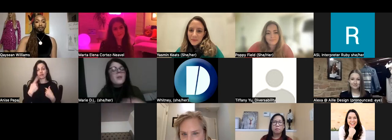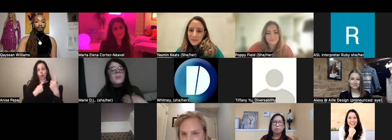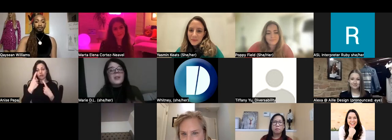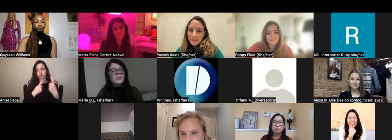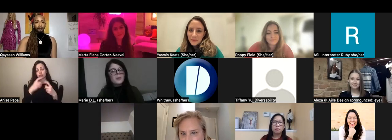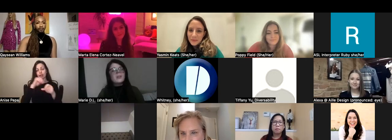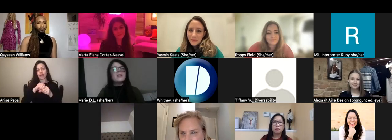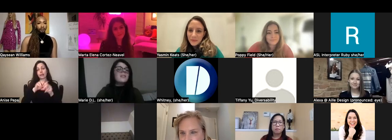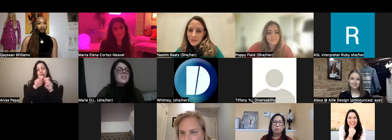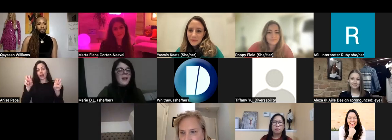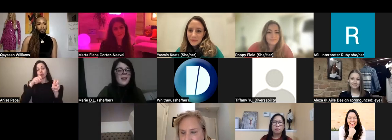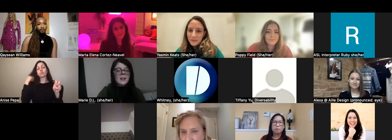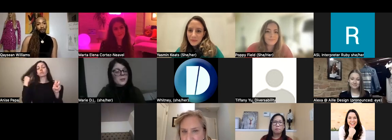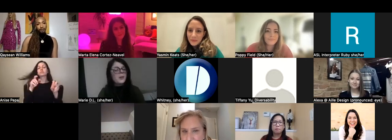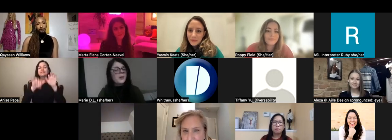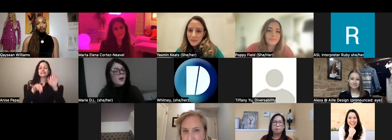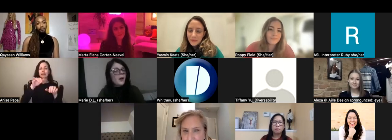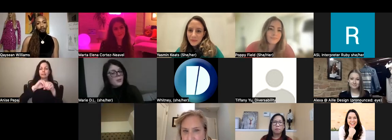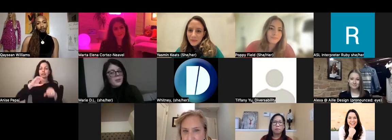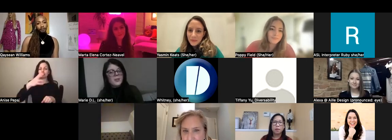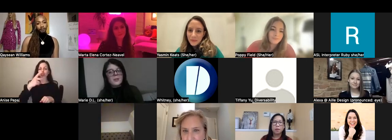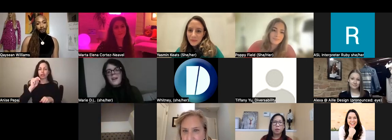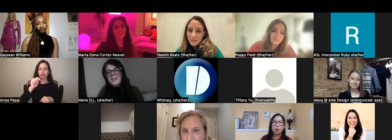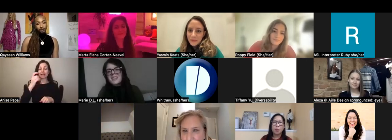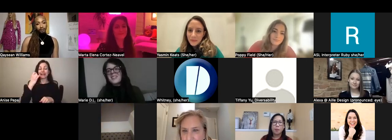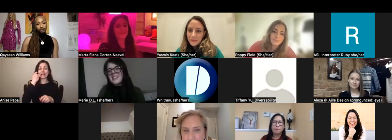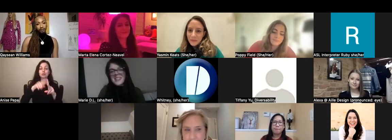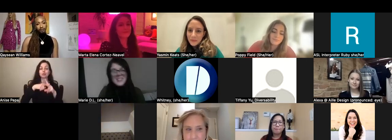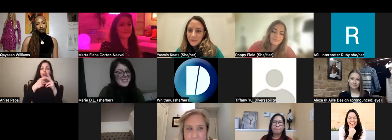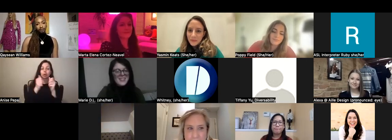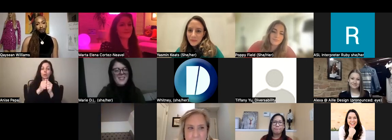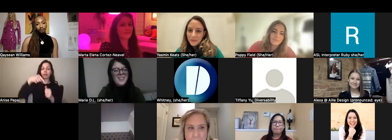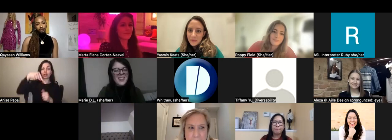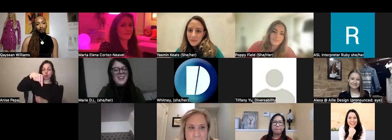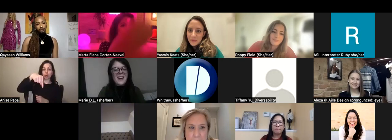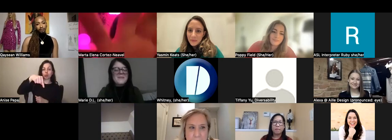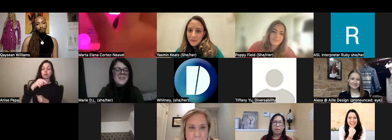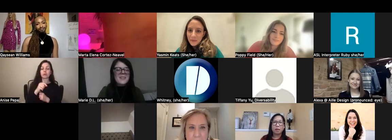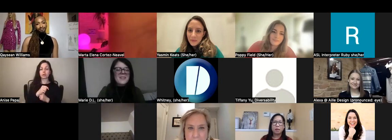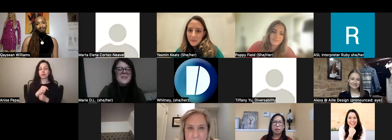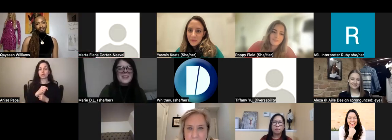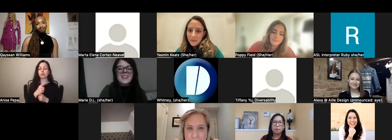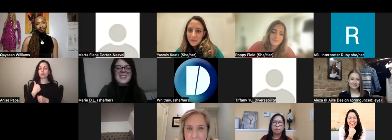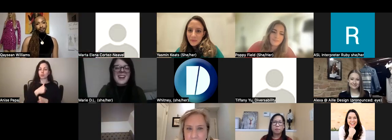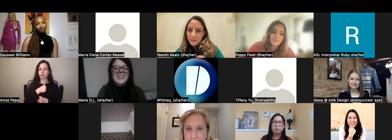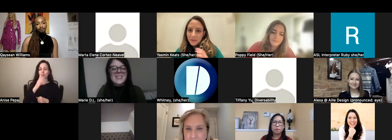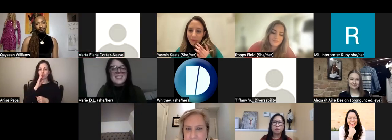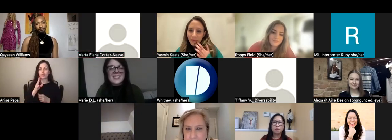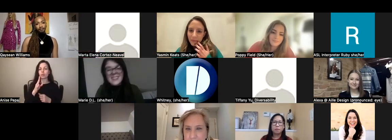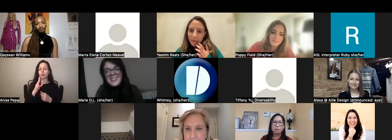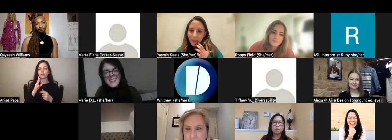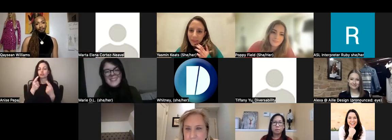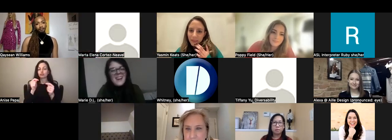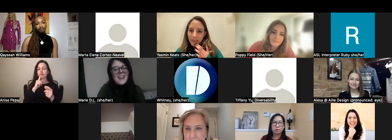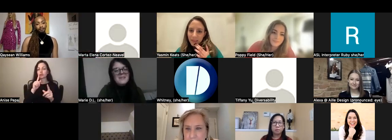please just put it in the chat. And if you start off with the Q, just like Nate did over there, we would get to it towards the